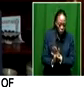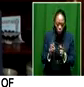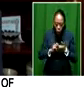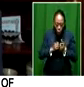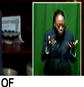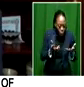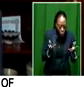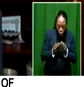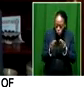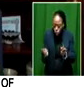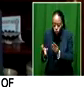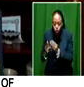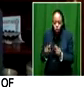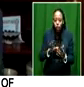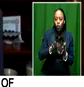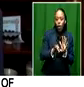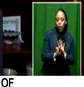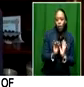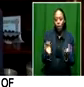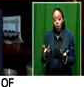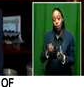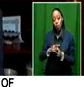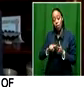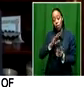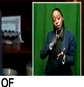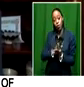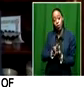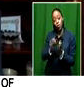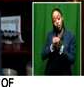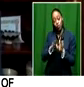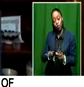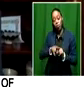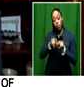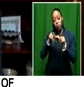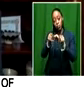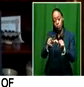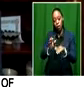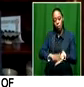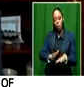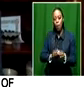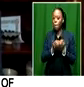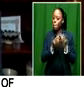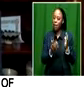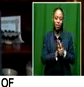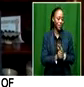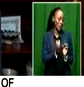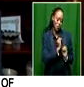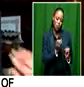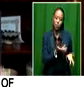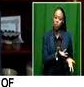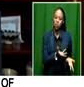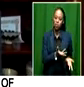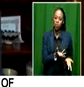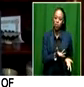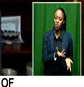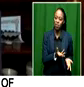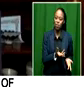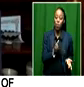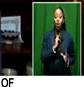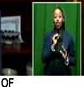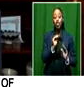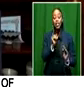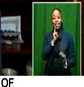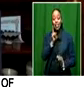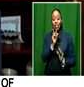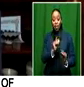the problem, how do we pick it up, and then make sure that the learners take it up. Many of our teachers are not skilled in that. What is it? Of course, teacher education